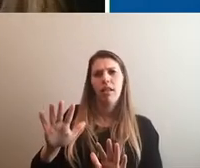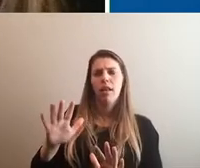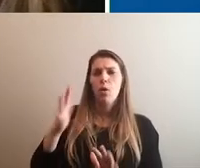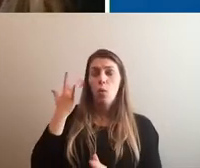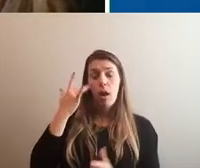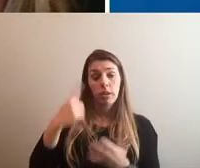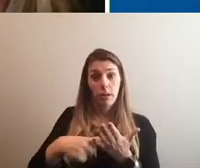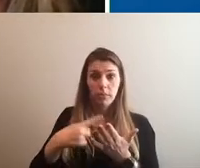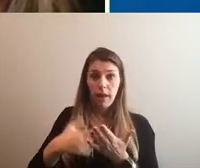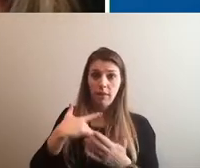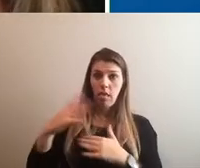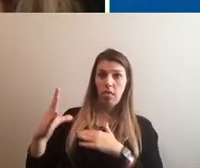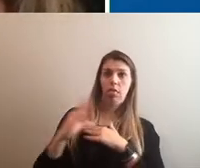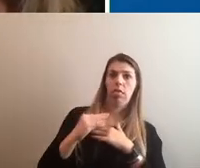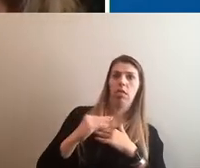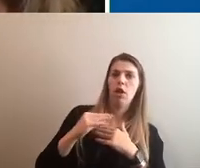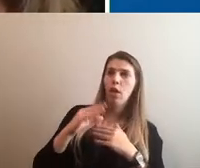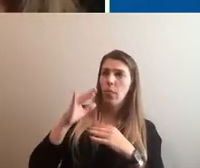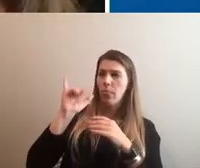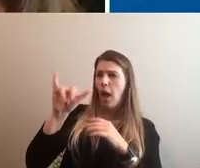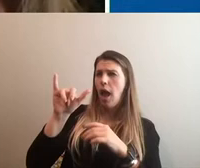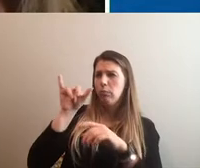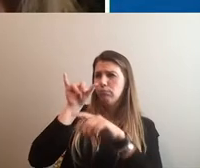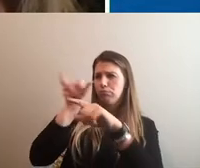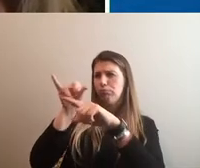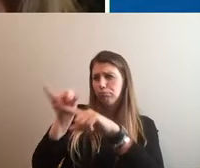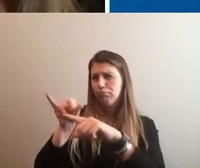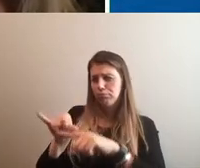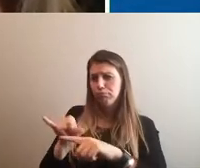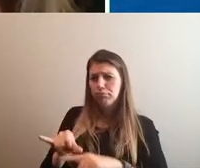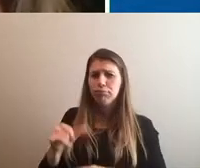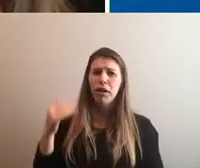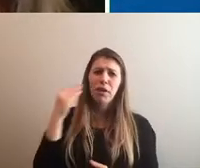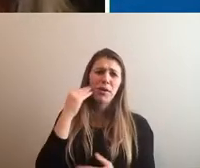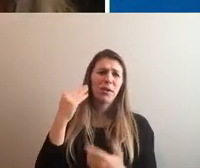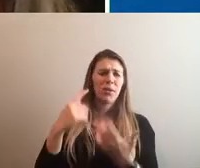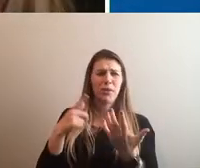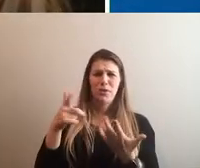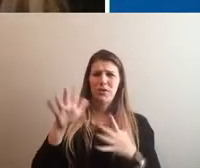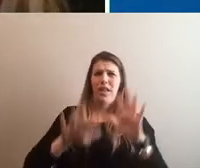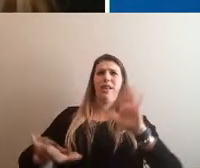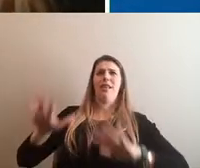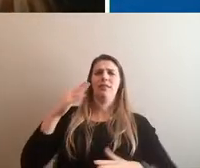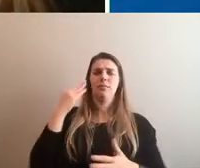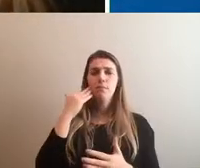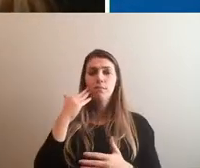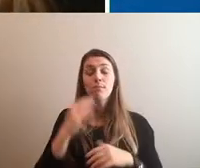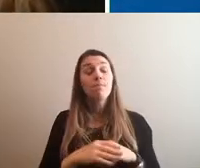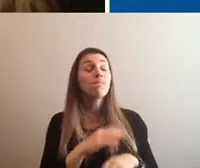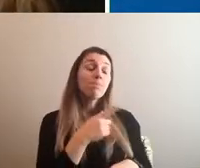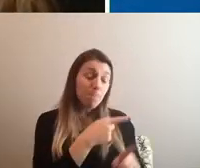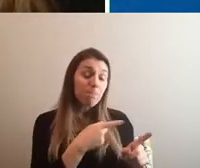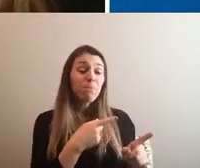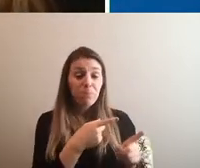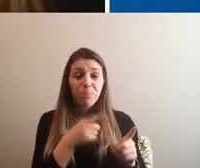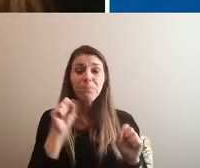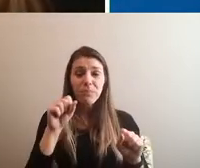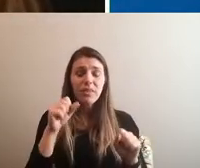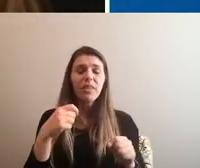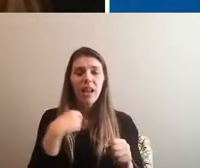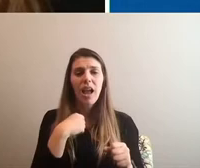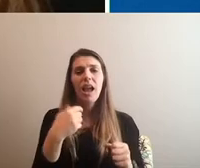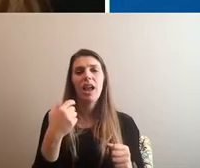You don't know all the words, you know, a lot of times people are coming and going faster than you keep track of them. It is. I found a very